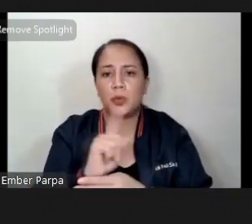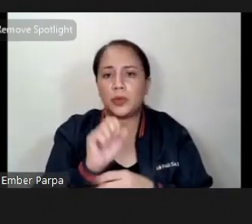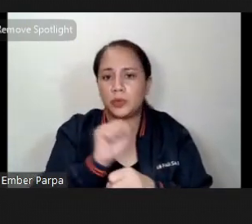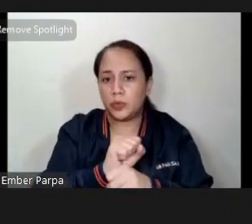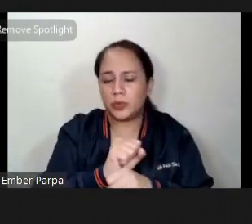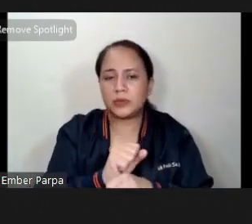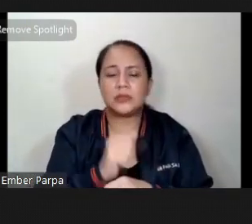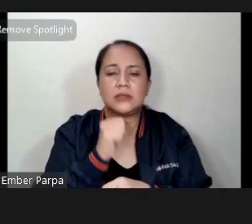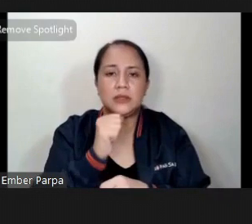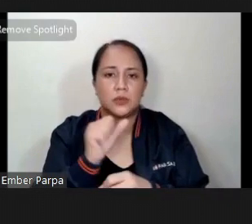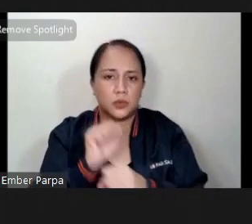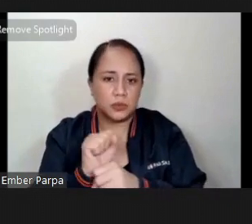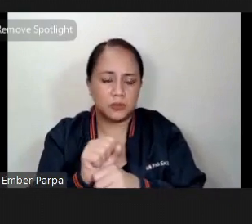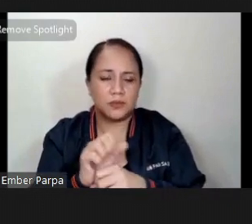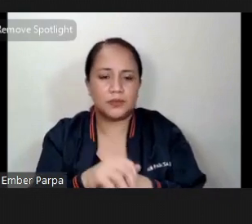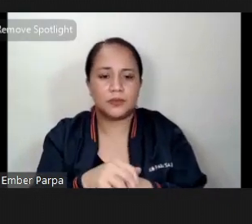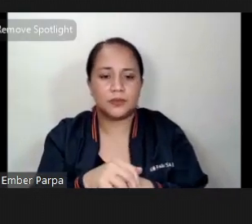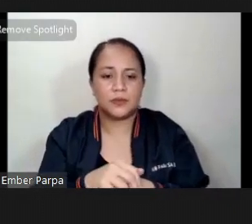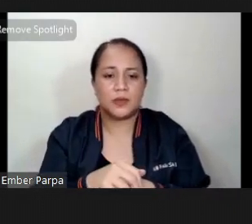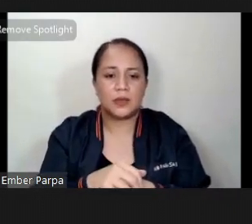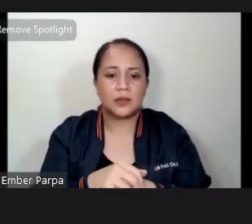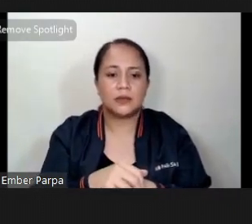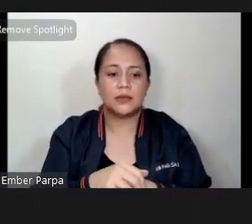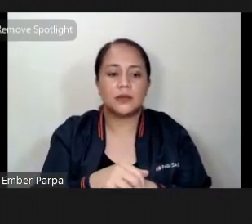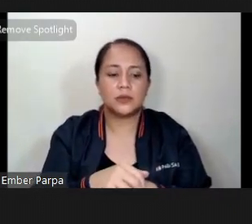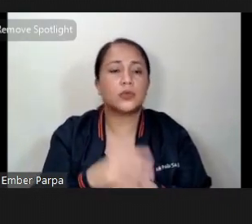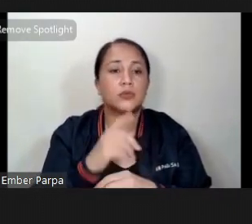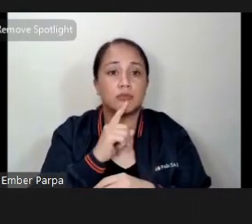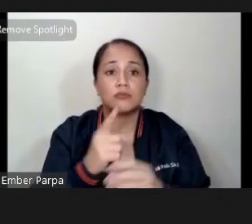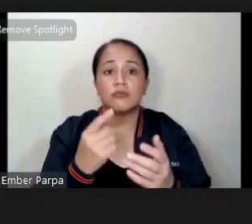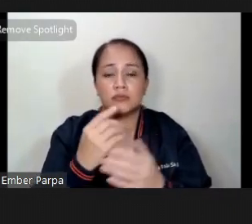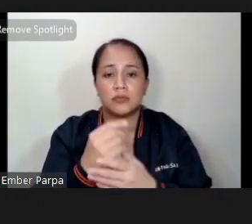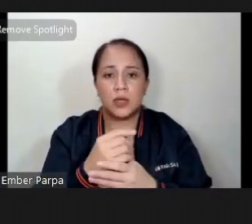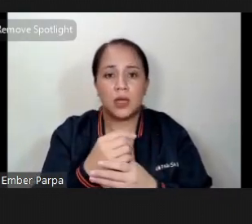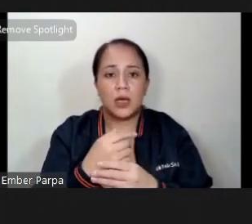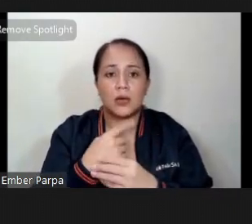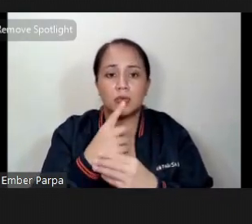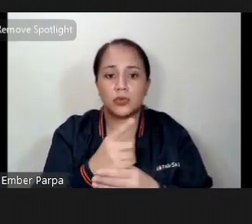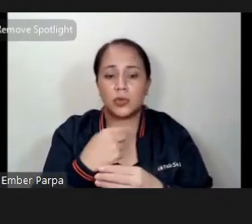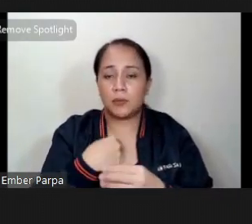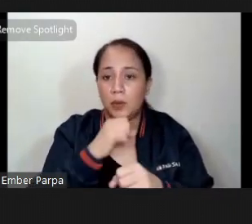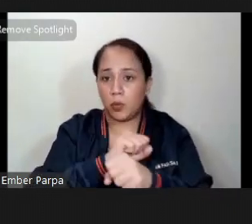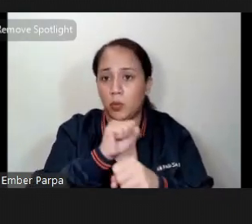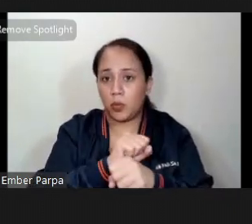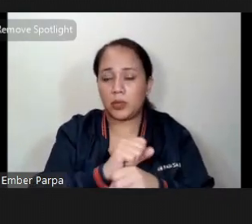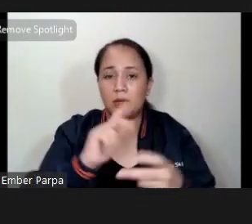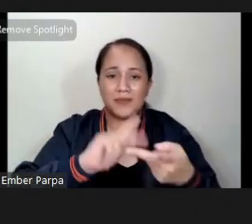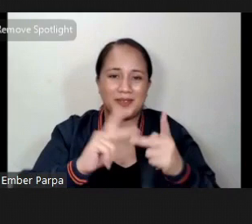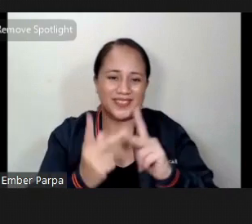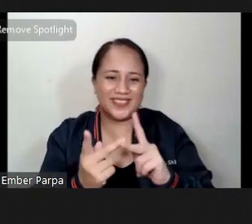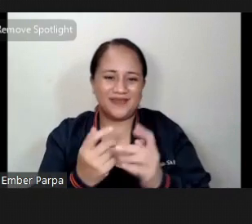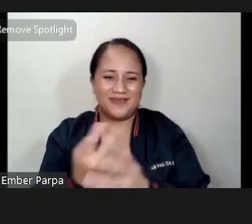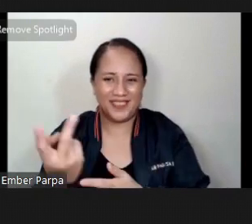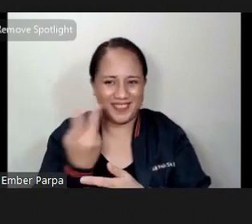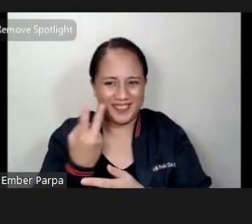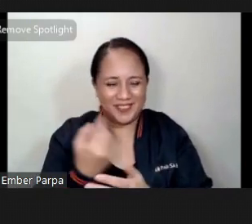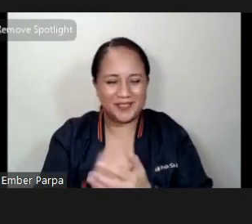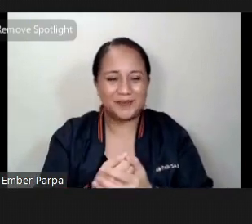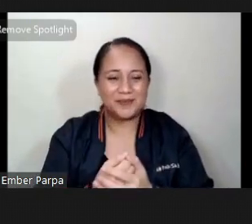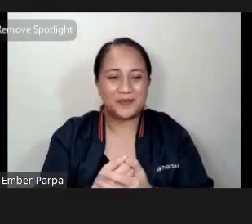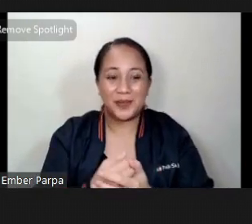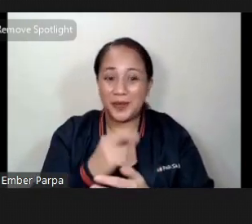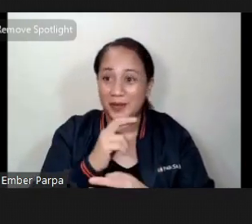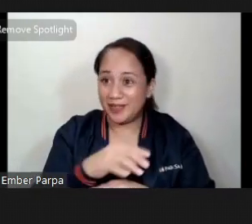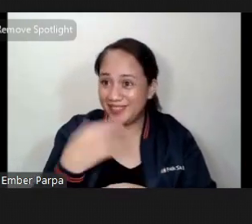what does not. Basta sigurado ako, Ate Glay, mag-work ang tandem natin. Ay, ganun ba yun?